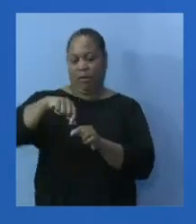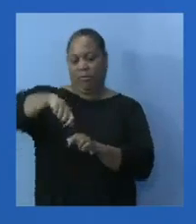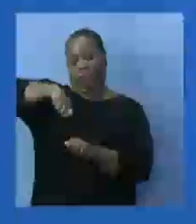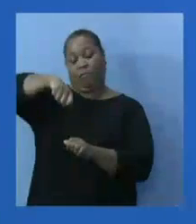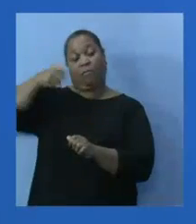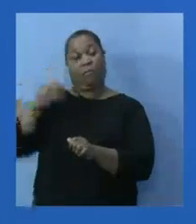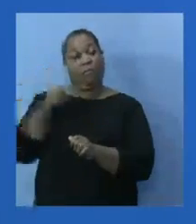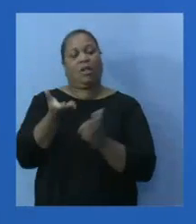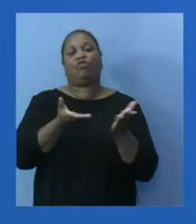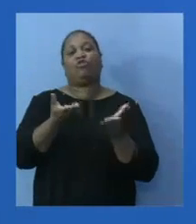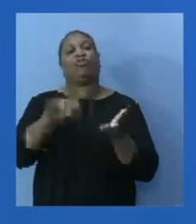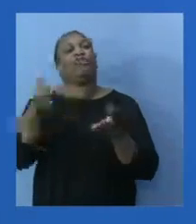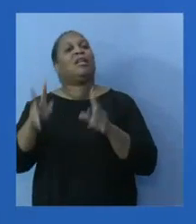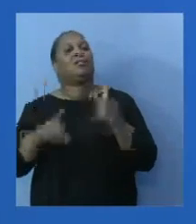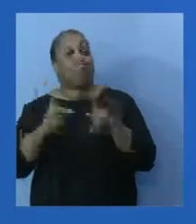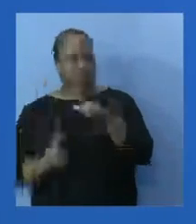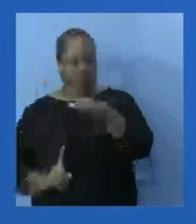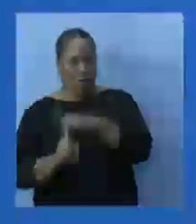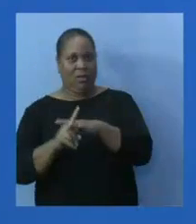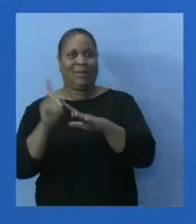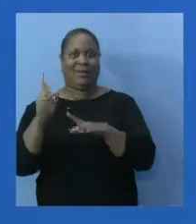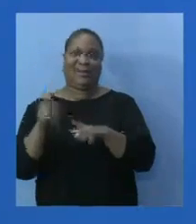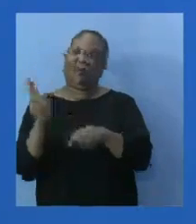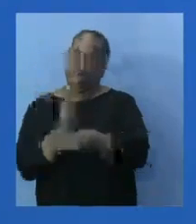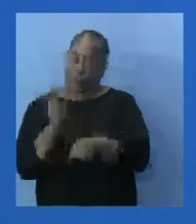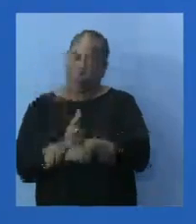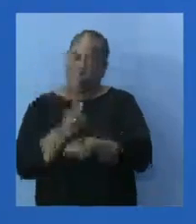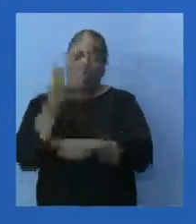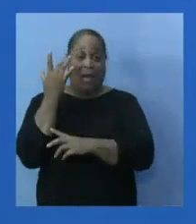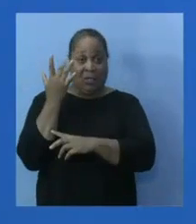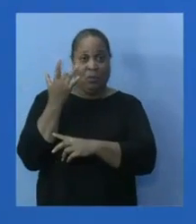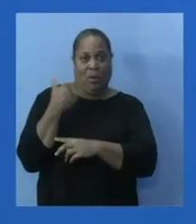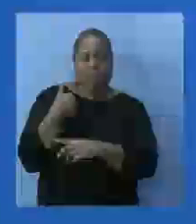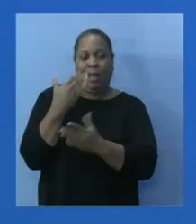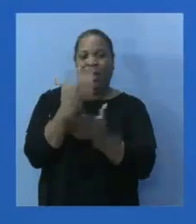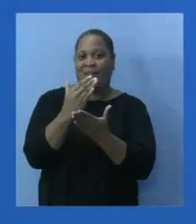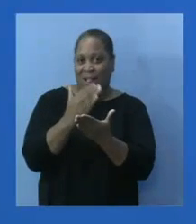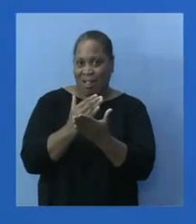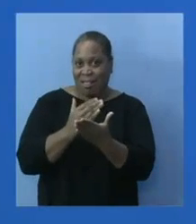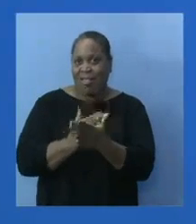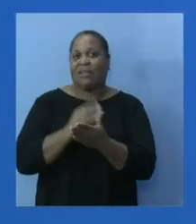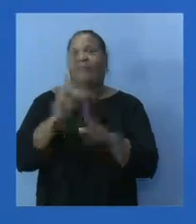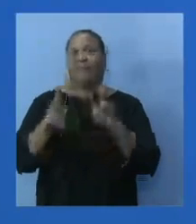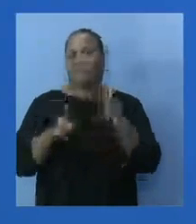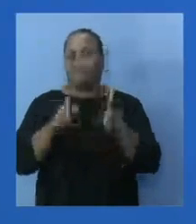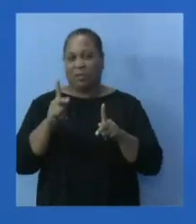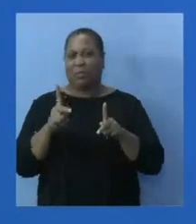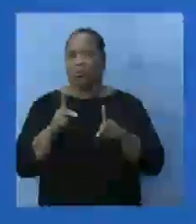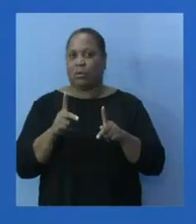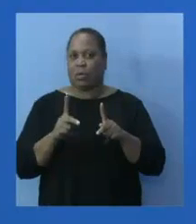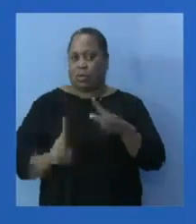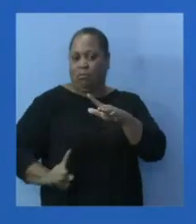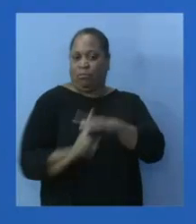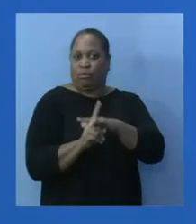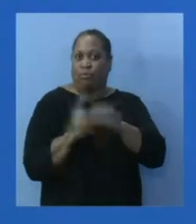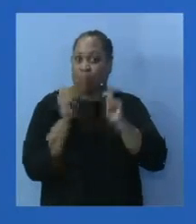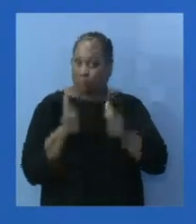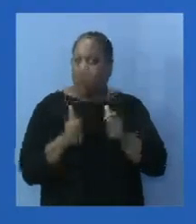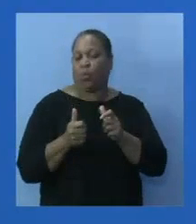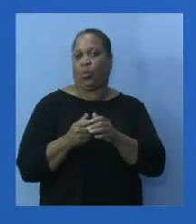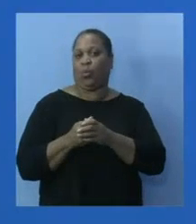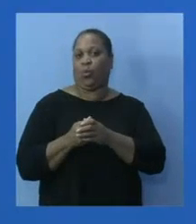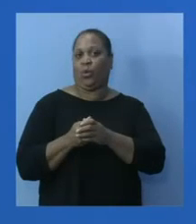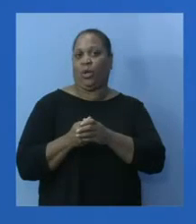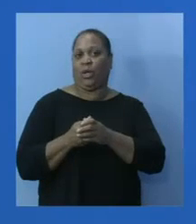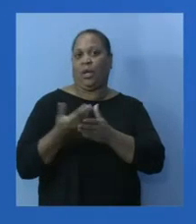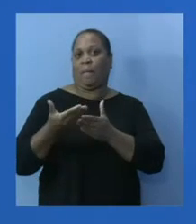service other people that did attend, they need to utilize it, which is why we have that list of persons that can get up there as quickly as possible prior